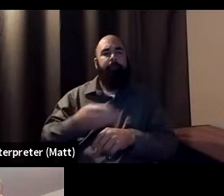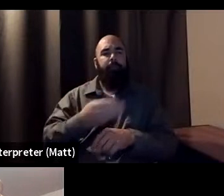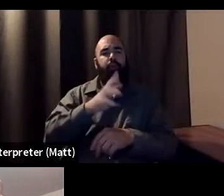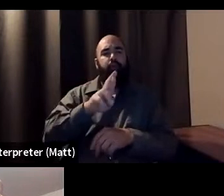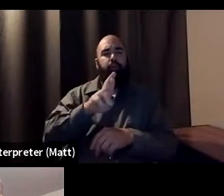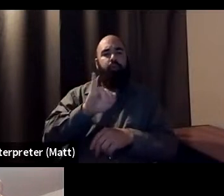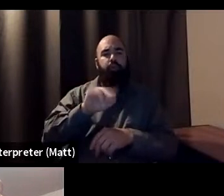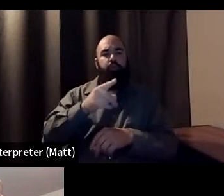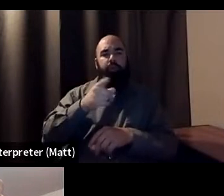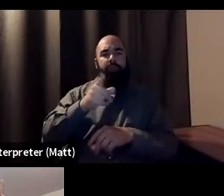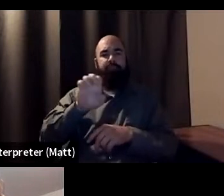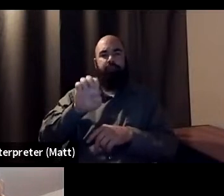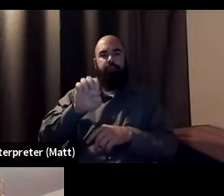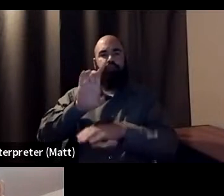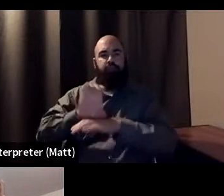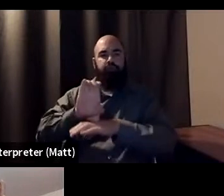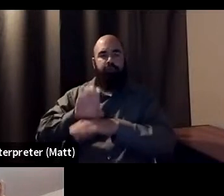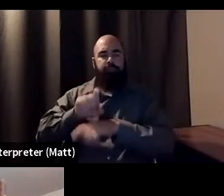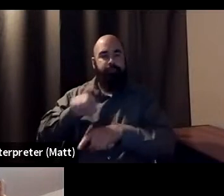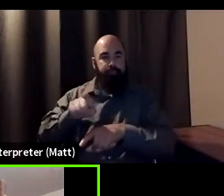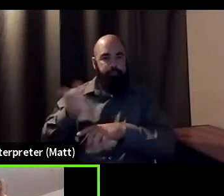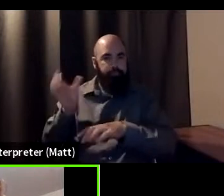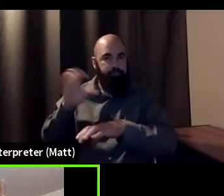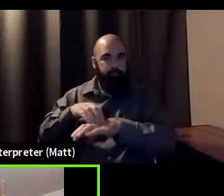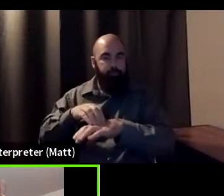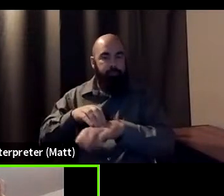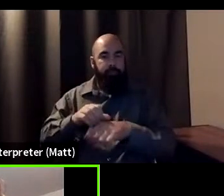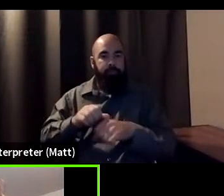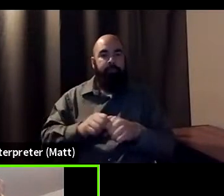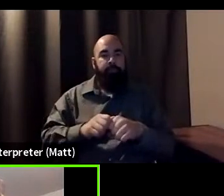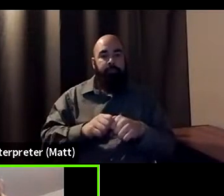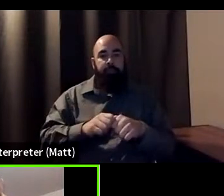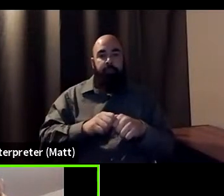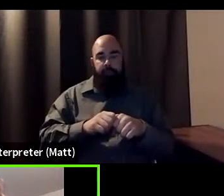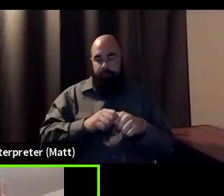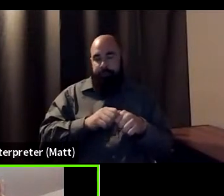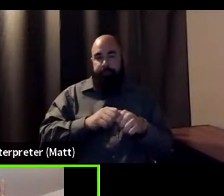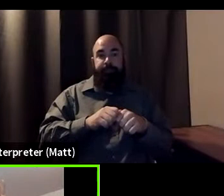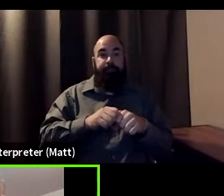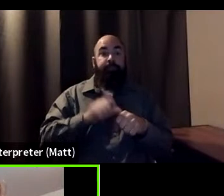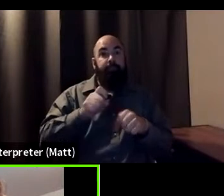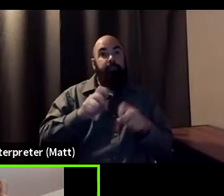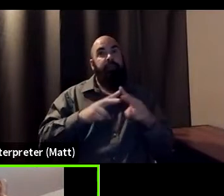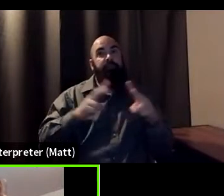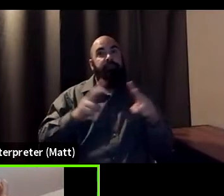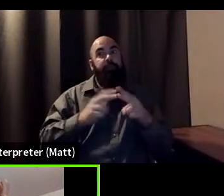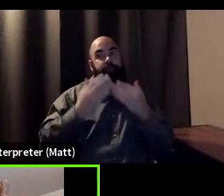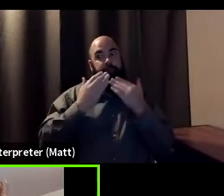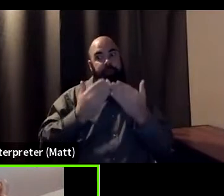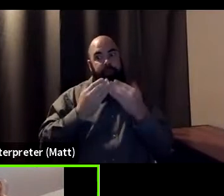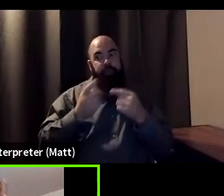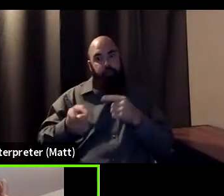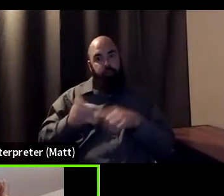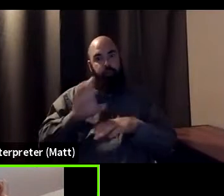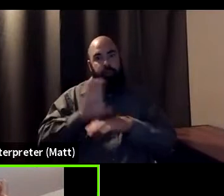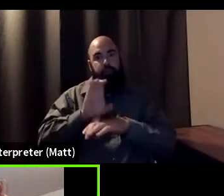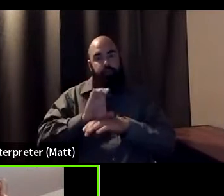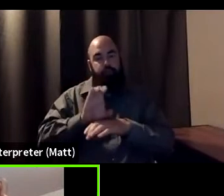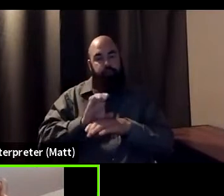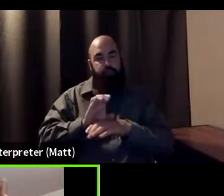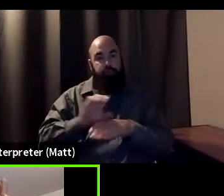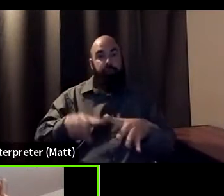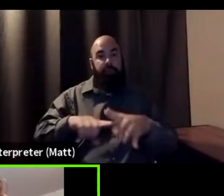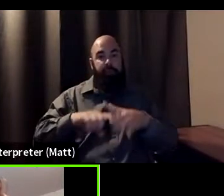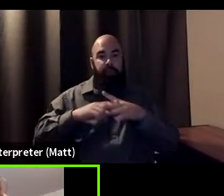about that site? Yeah. I mean, we are extremely grateful to Blue Ridge Church. I mean, we started